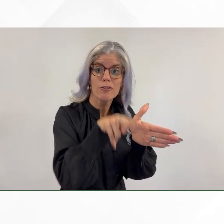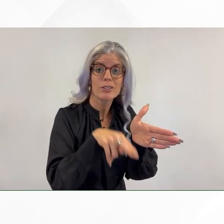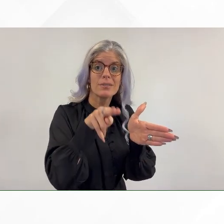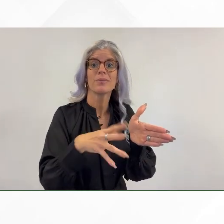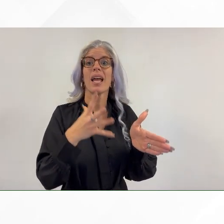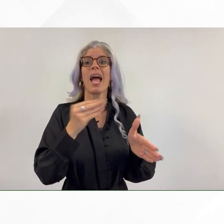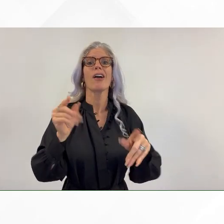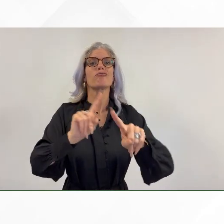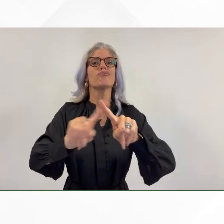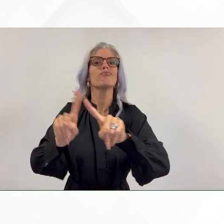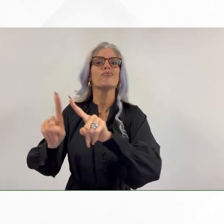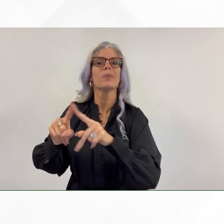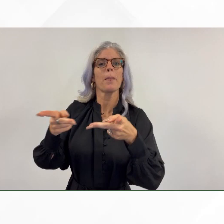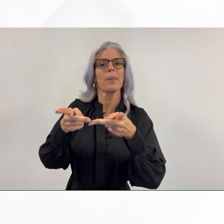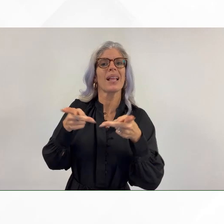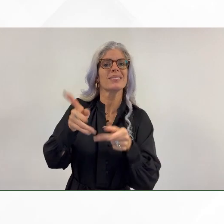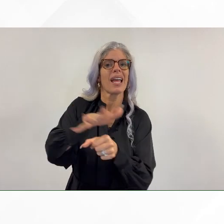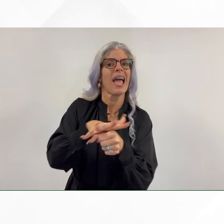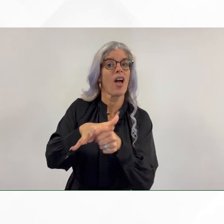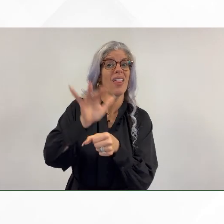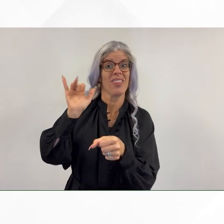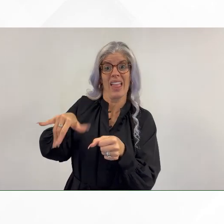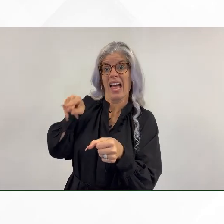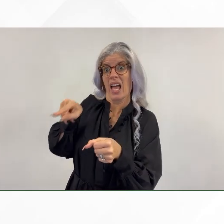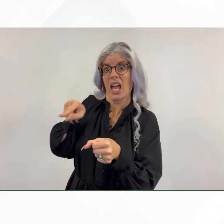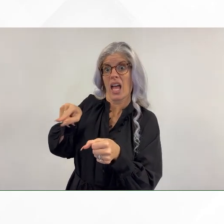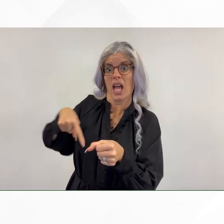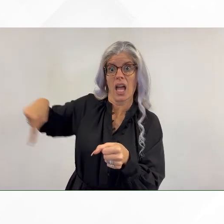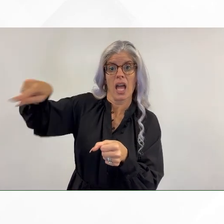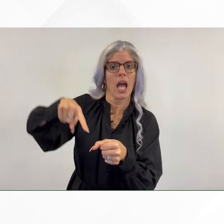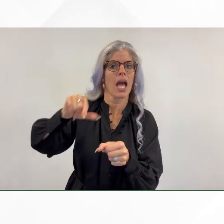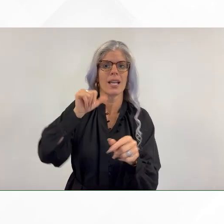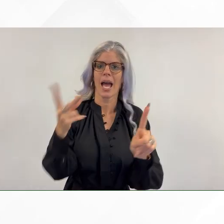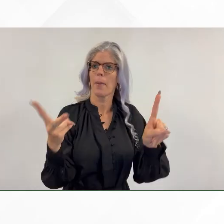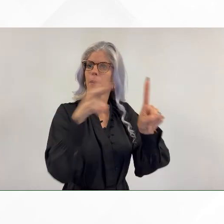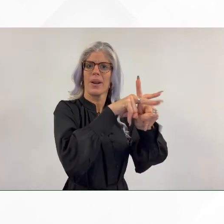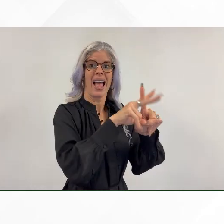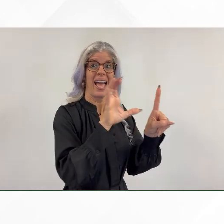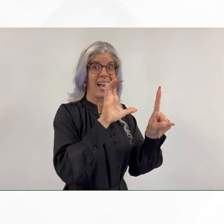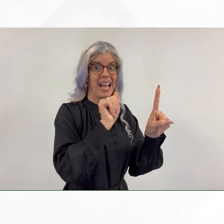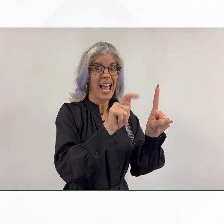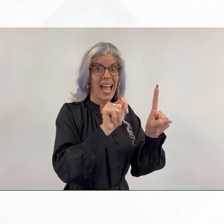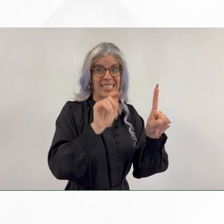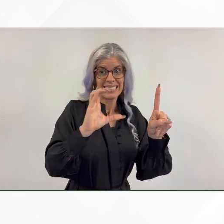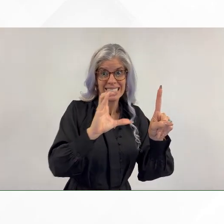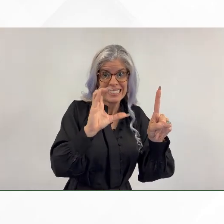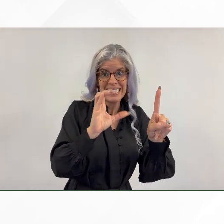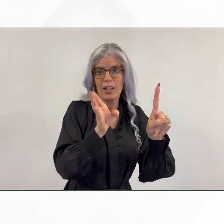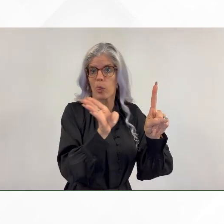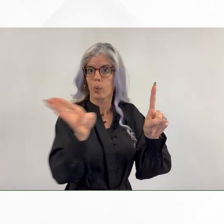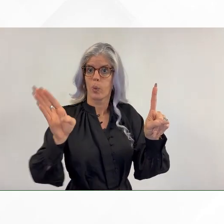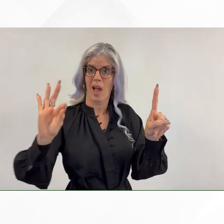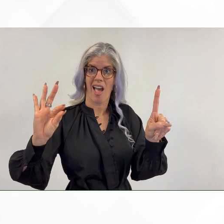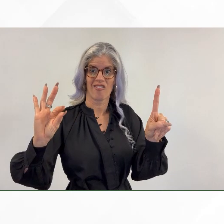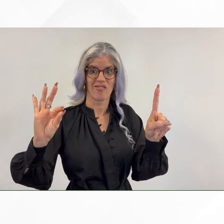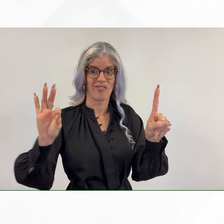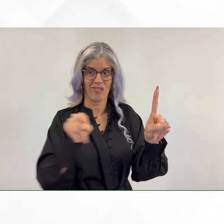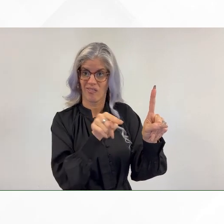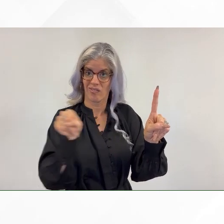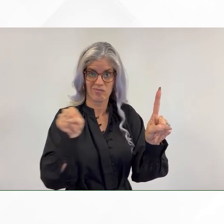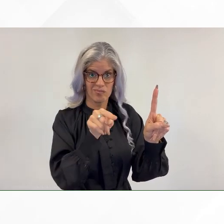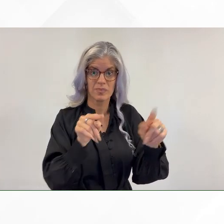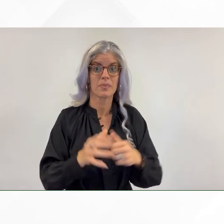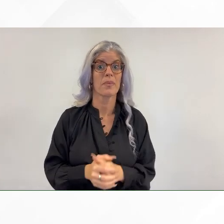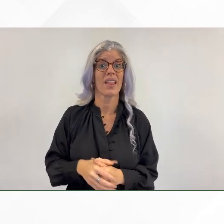used for slope stabilization or to minimize erosion. And it does not include P&P-owned recreational facilities unless the facility is